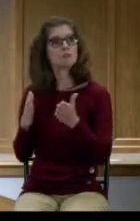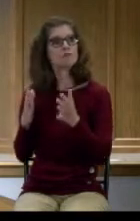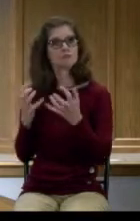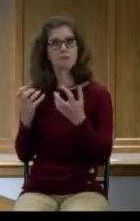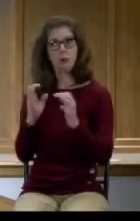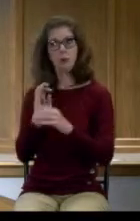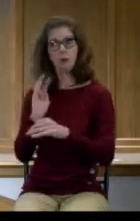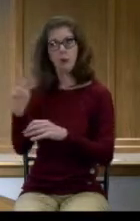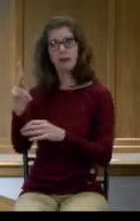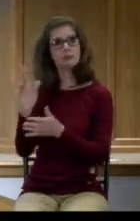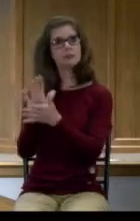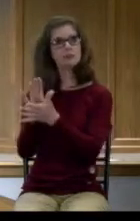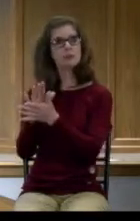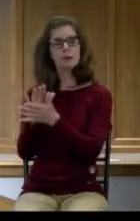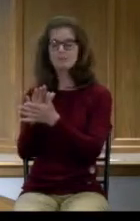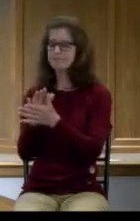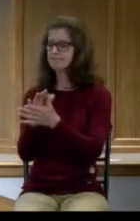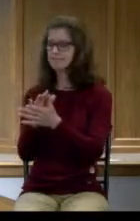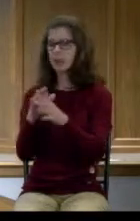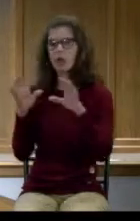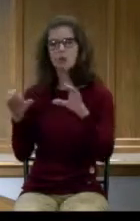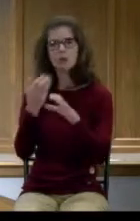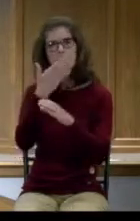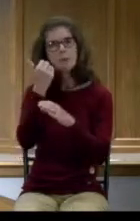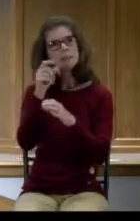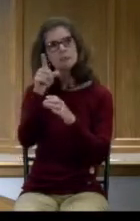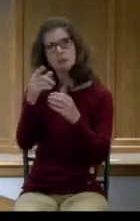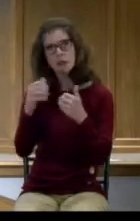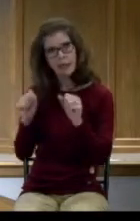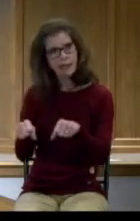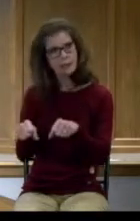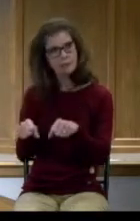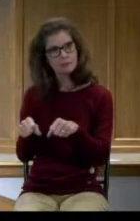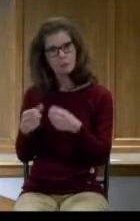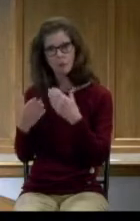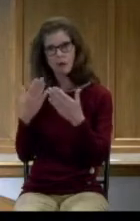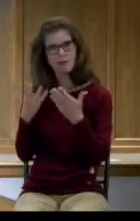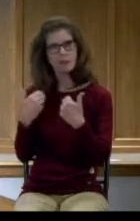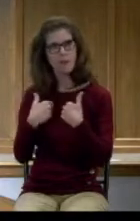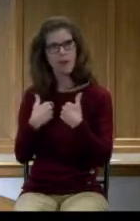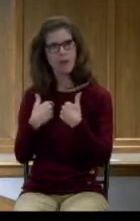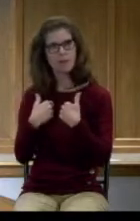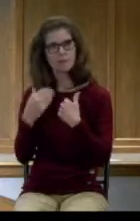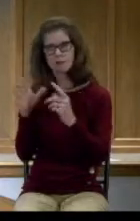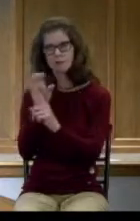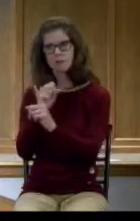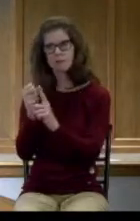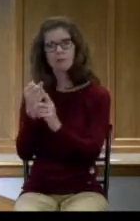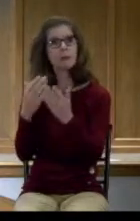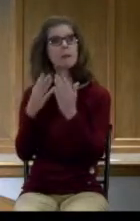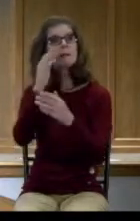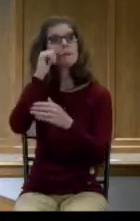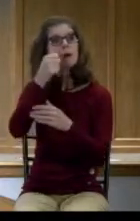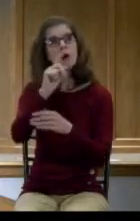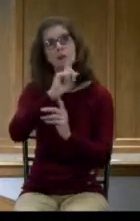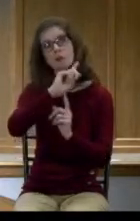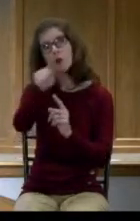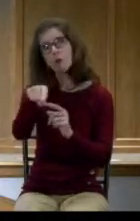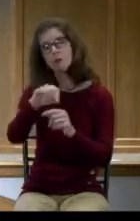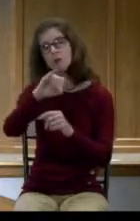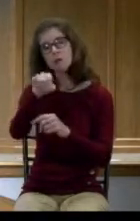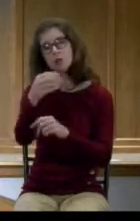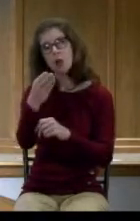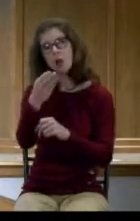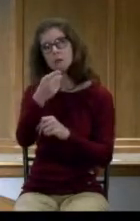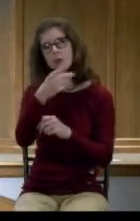now. Do the best you can with what you have where you are. It could be that tomorrow you're going to a job that you wish you could quit,